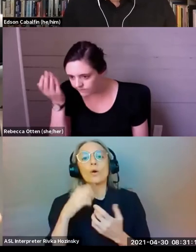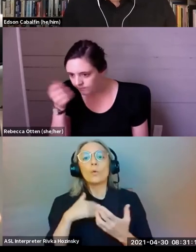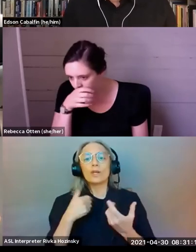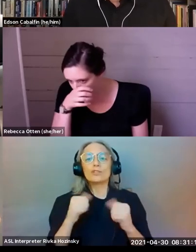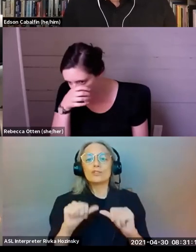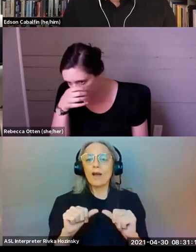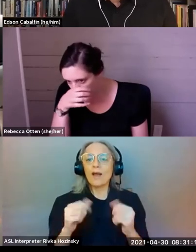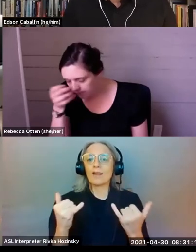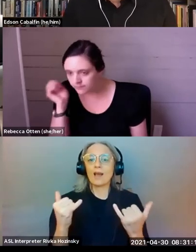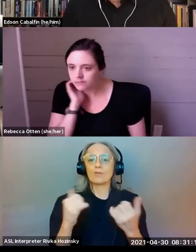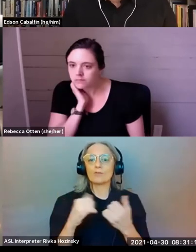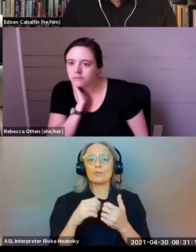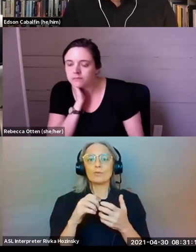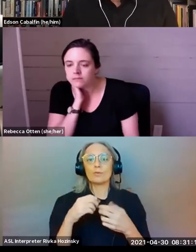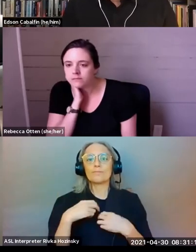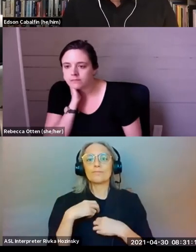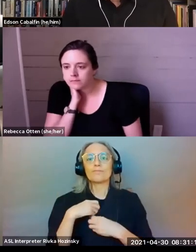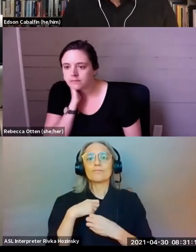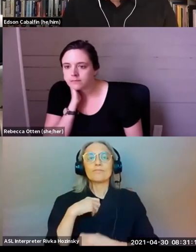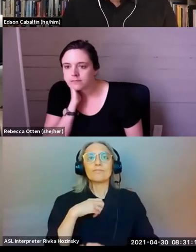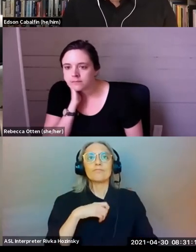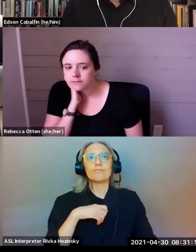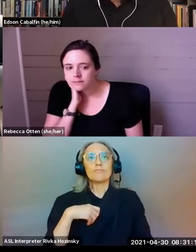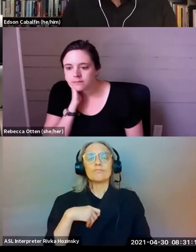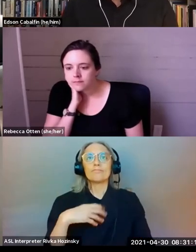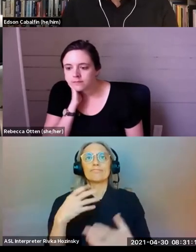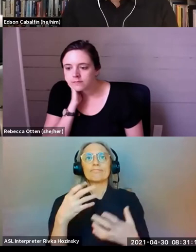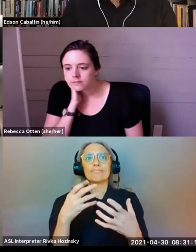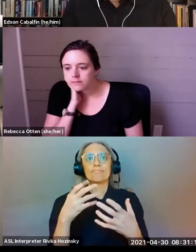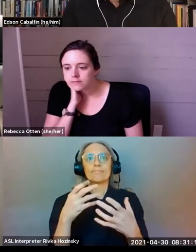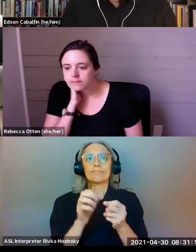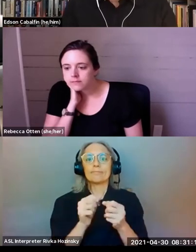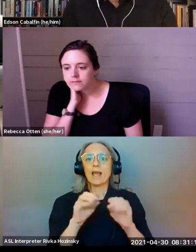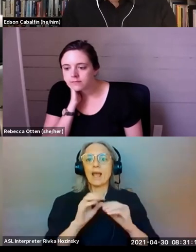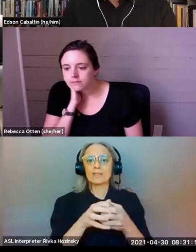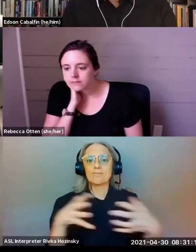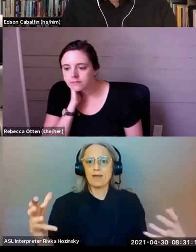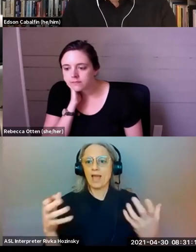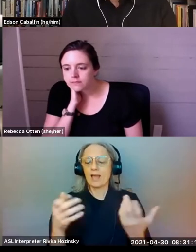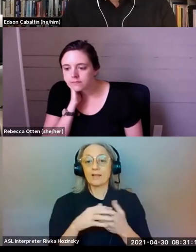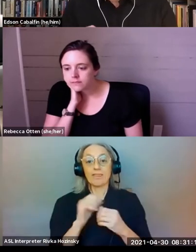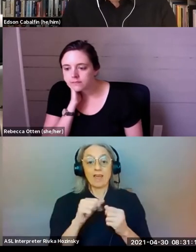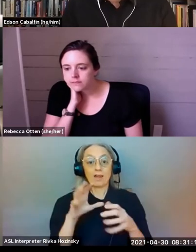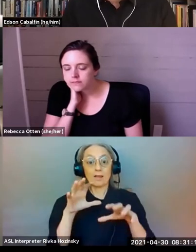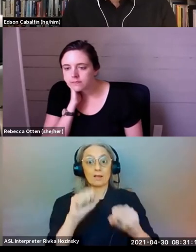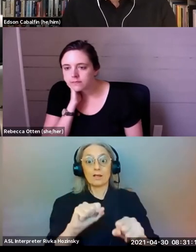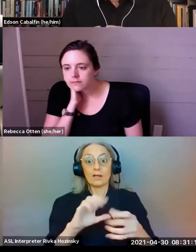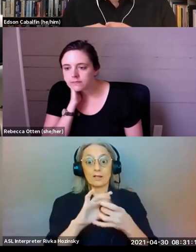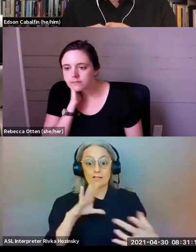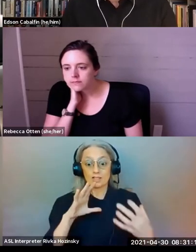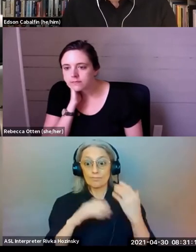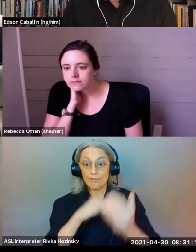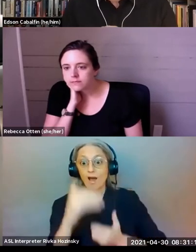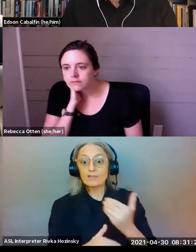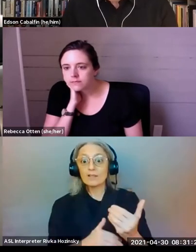expand decolonization, and not just simply a process that is experienced